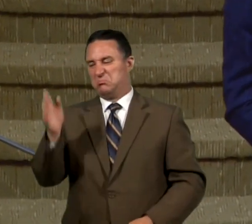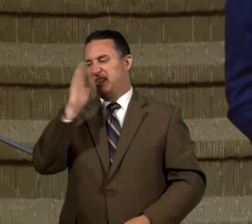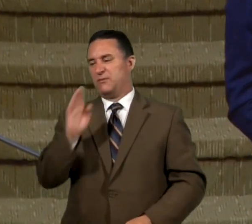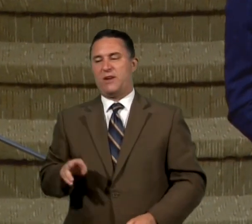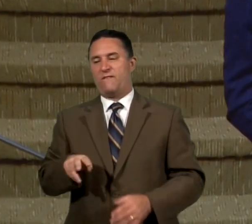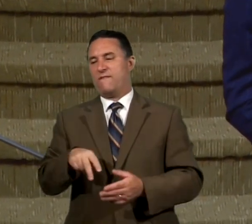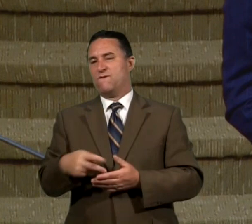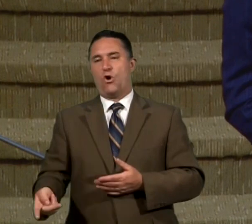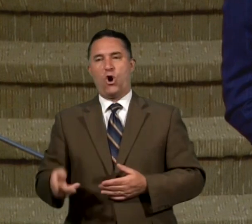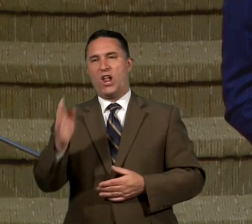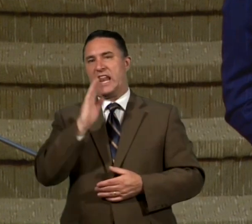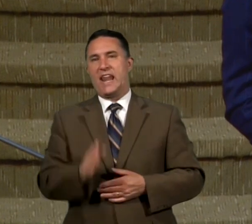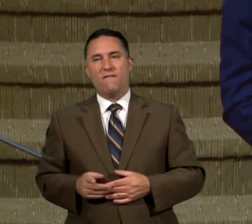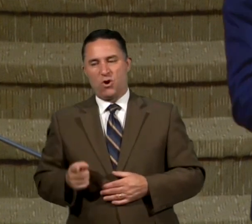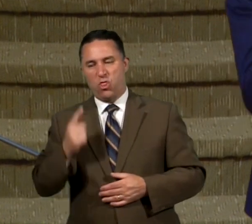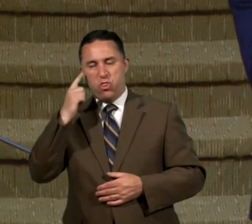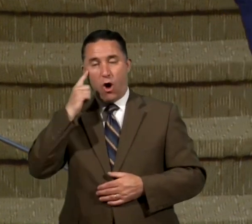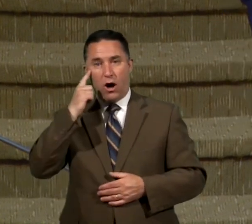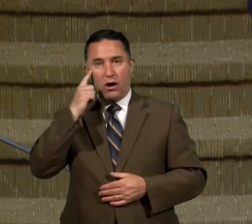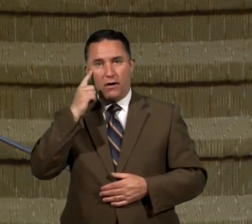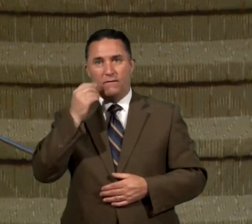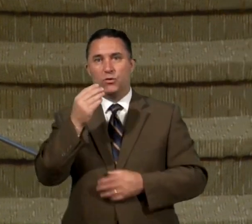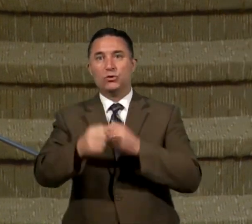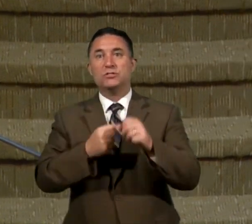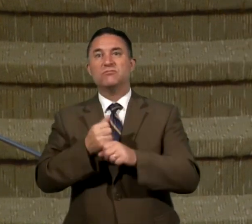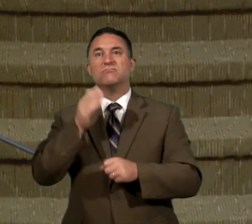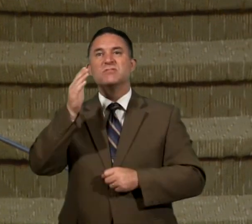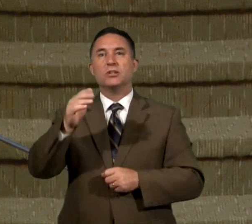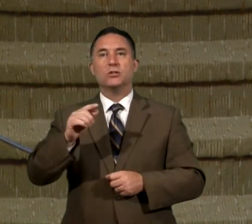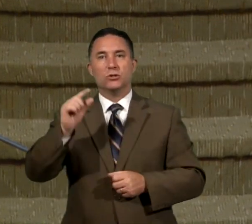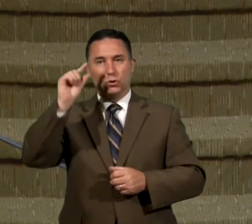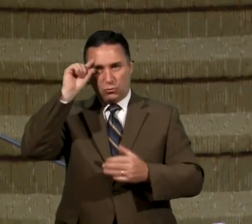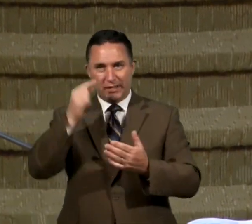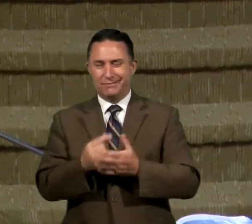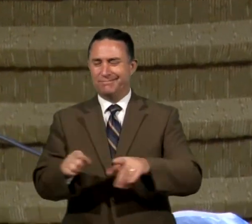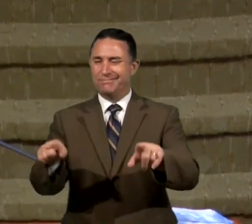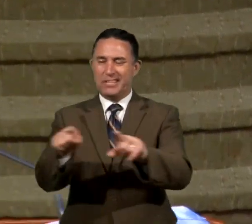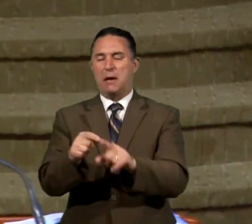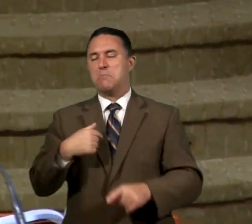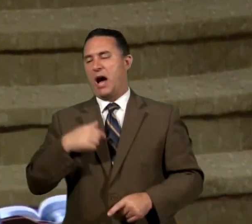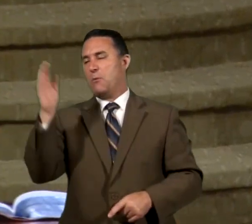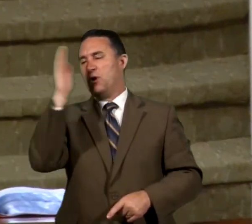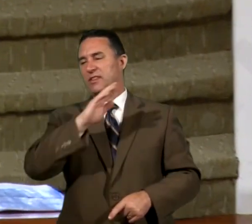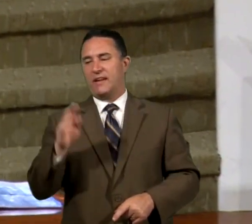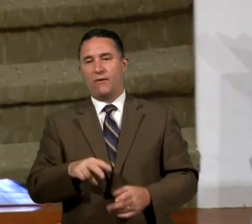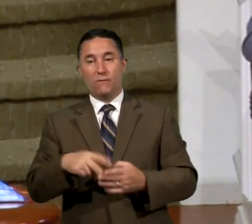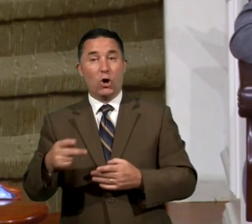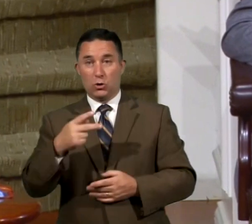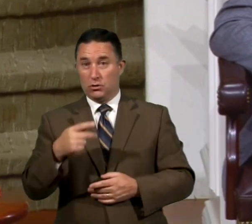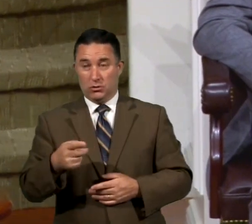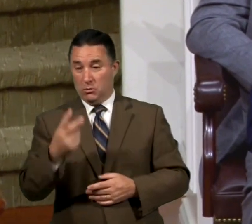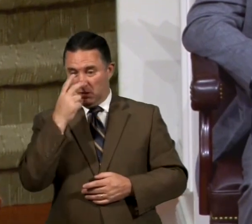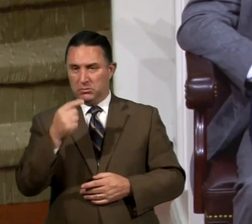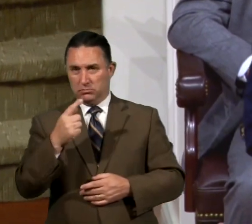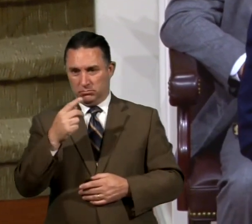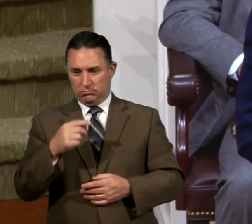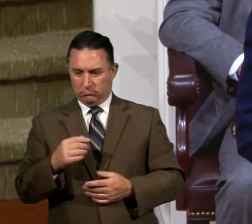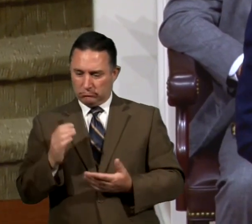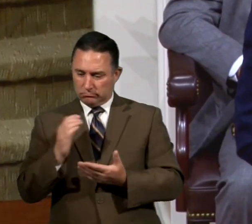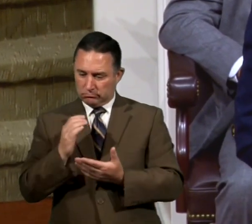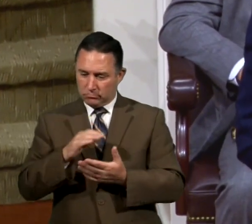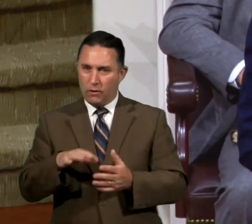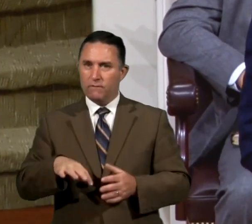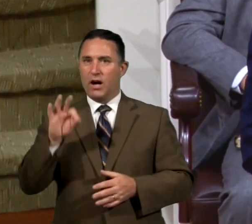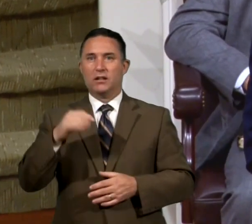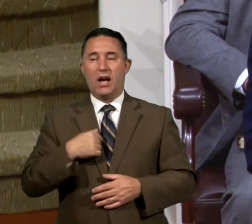fall. Oh, just a few years after, his grandson said the same thing, I would never fall. Look it up. Y'all don't believe me. Look it up.